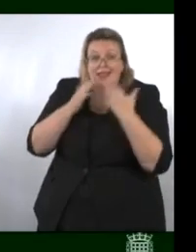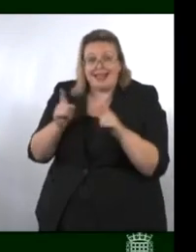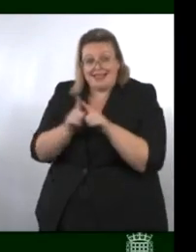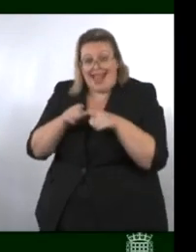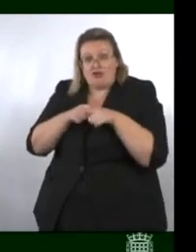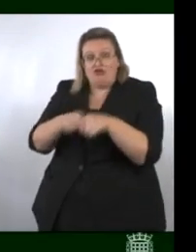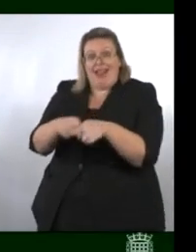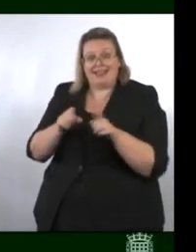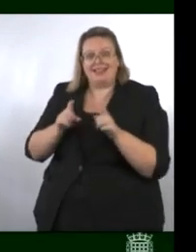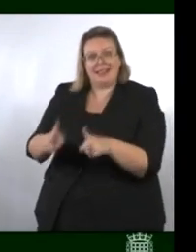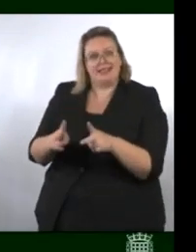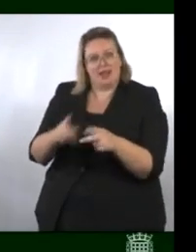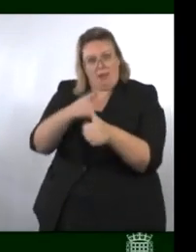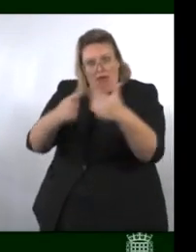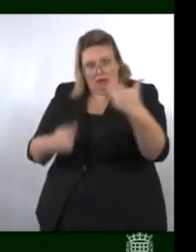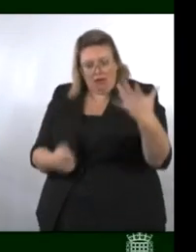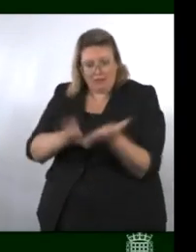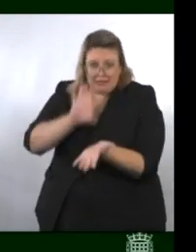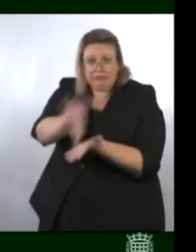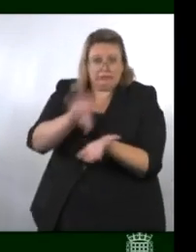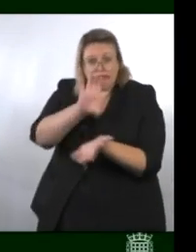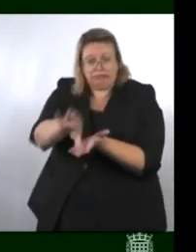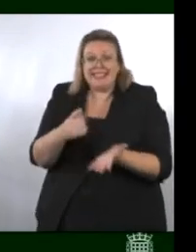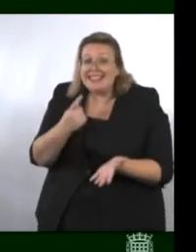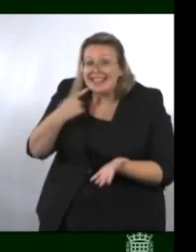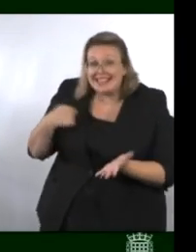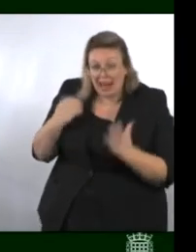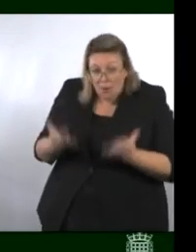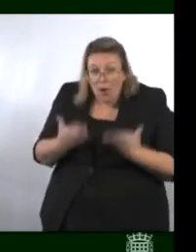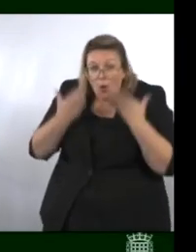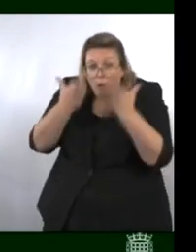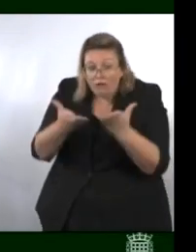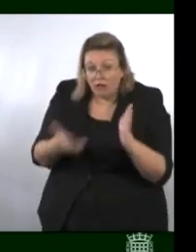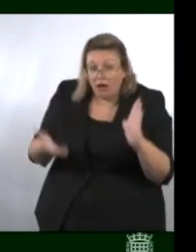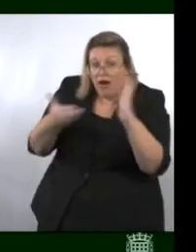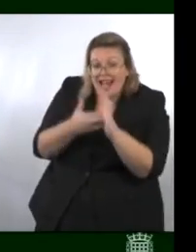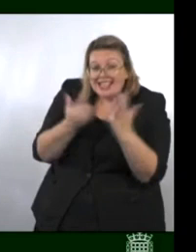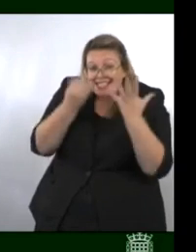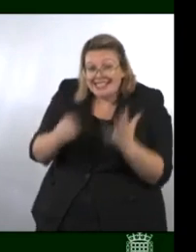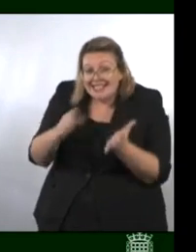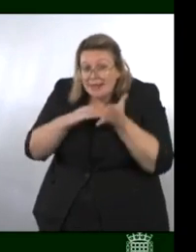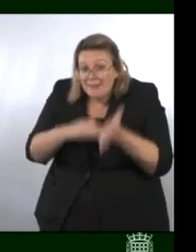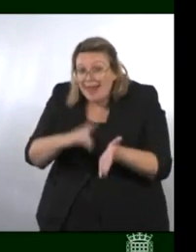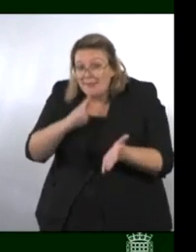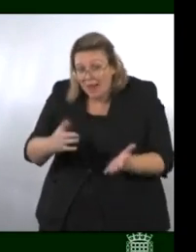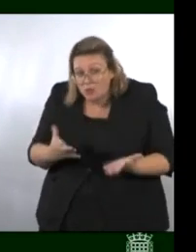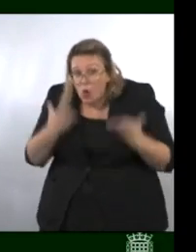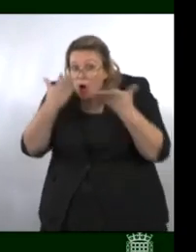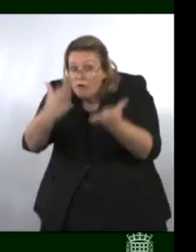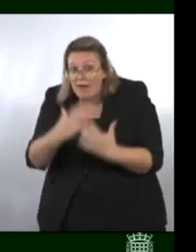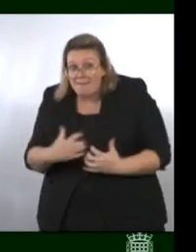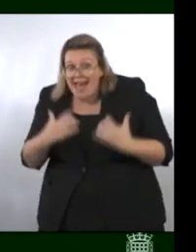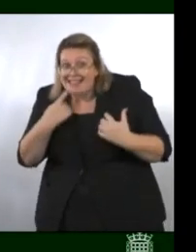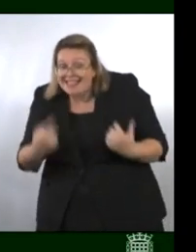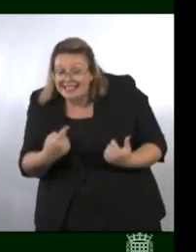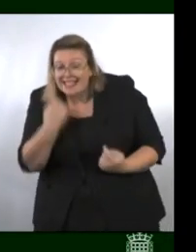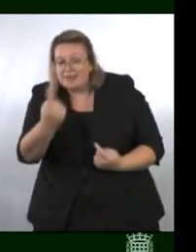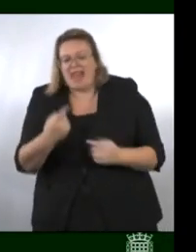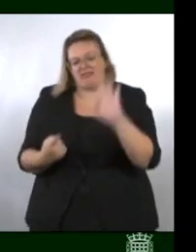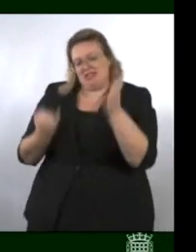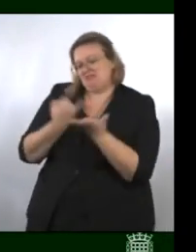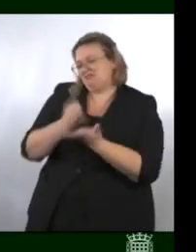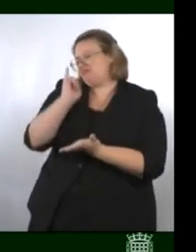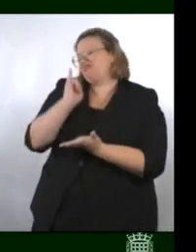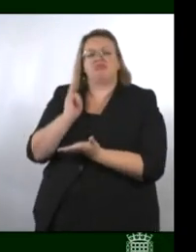of Greater Manchester was offered a further £60 million, which he turned down, Mr.